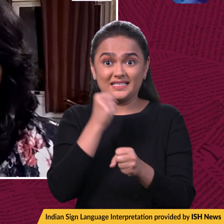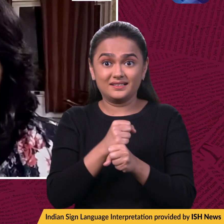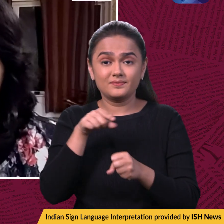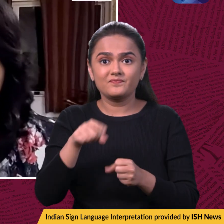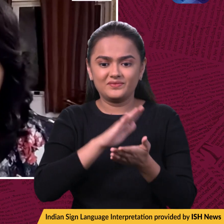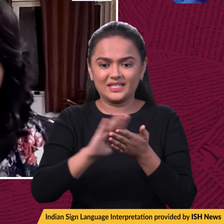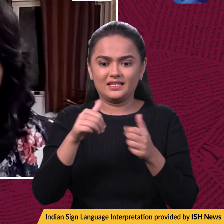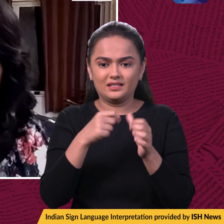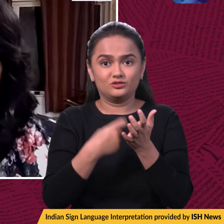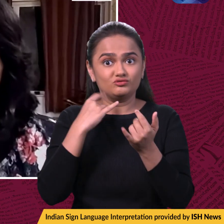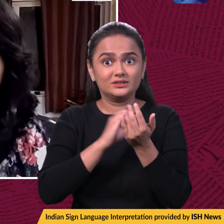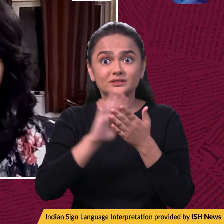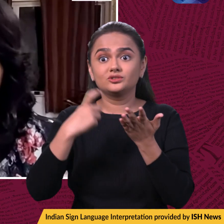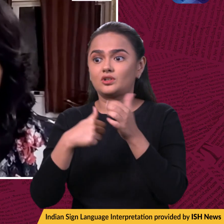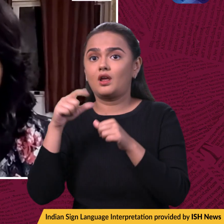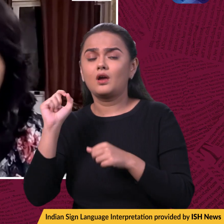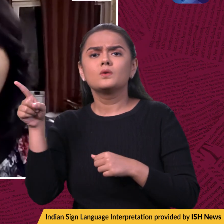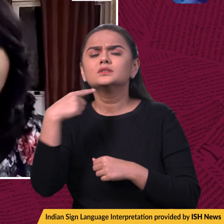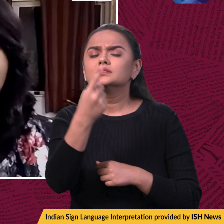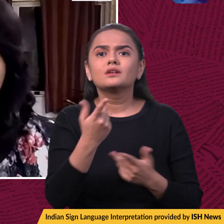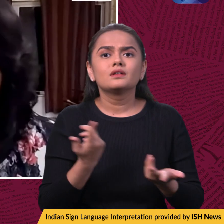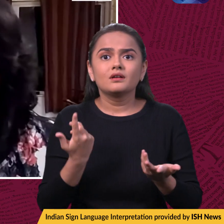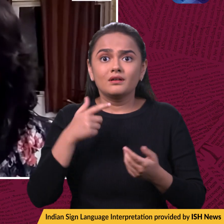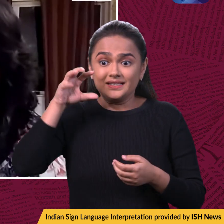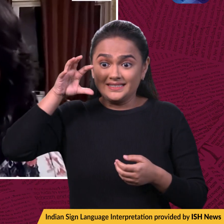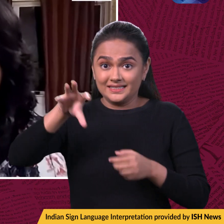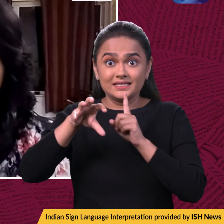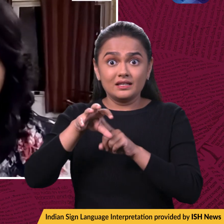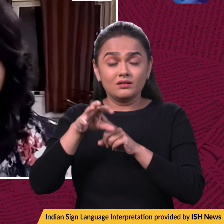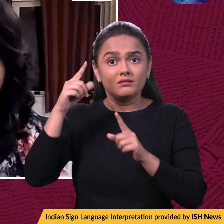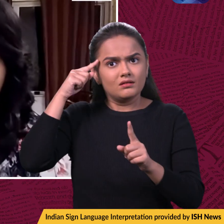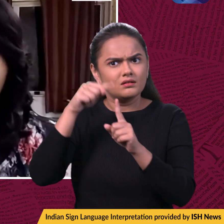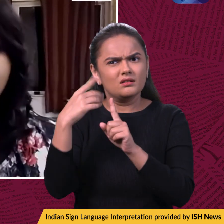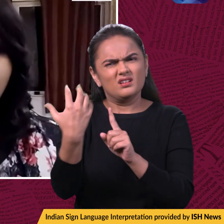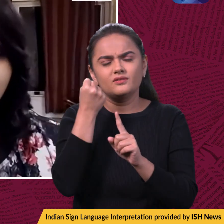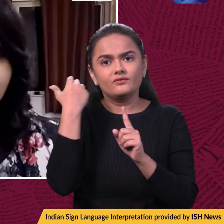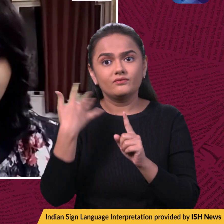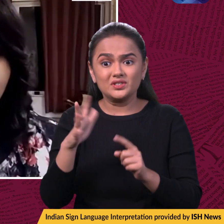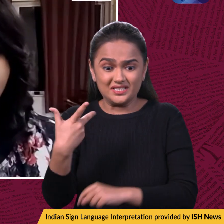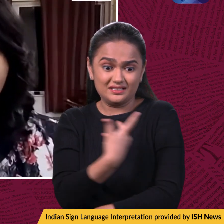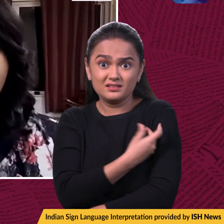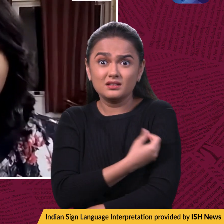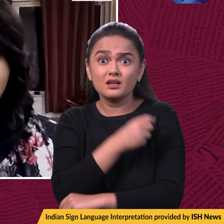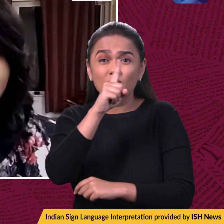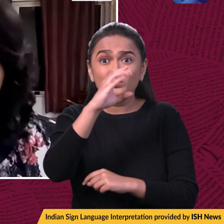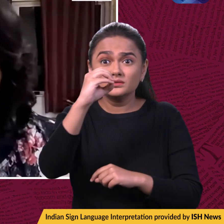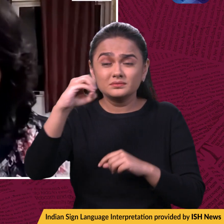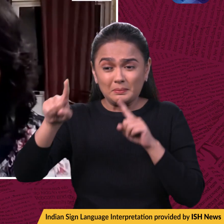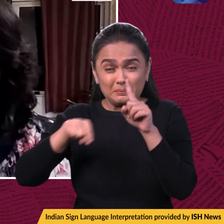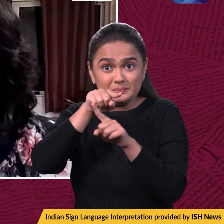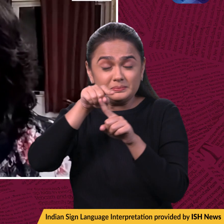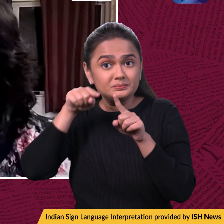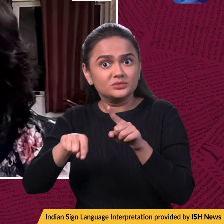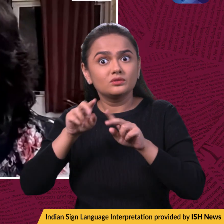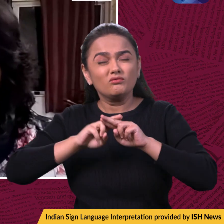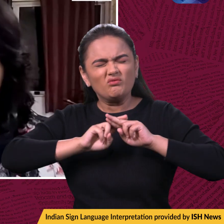Health Minister Harish Rao has said that the state has achieved the target of vaccinating 100%